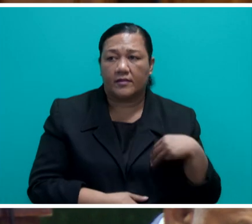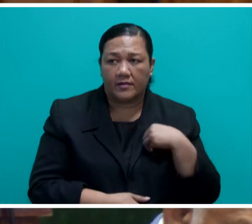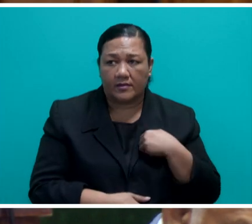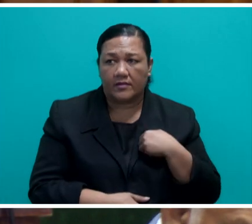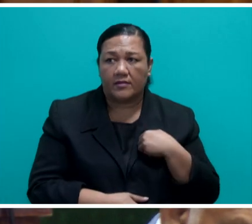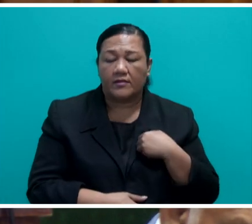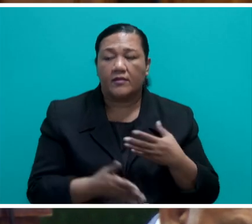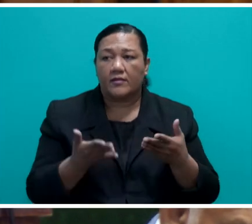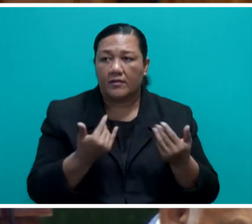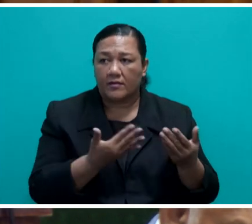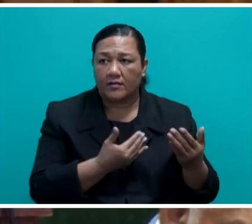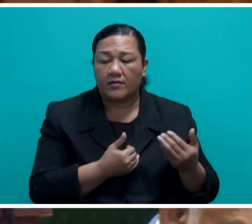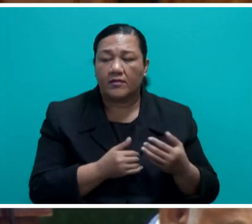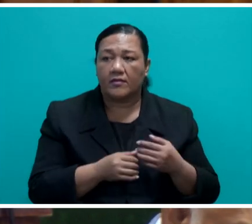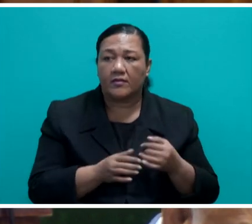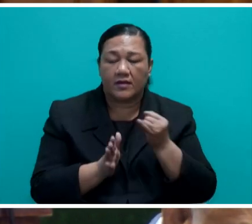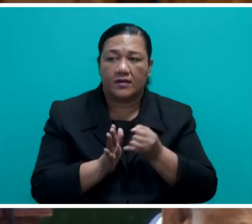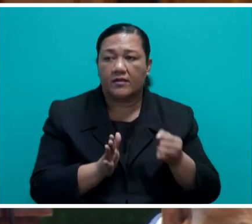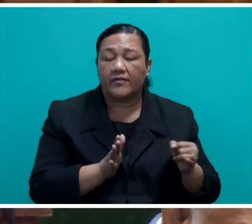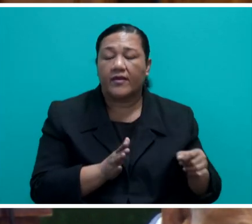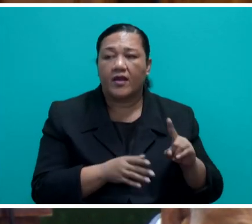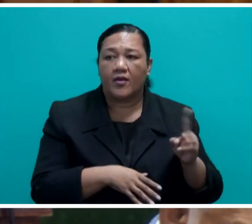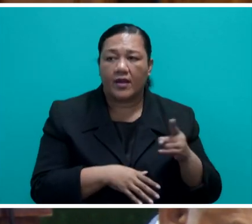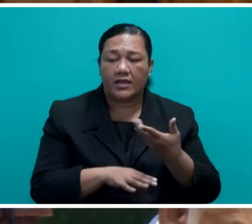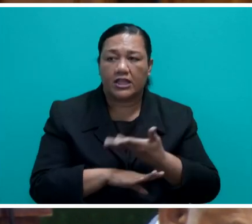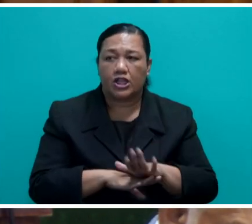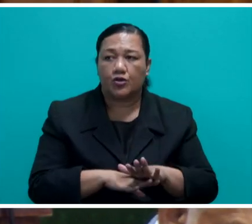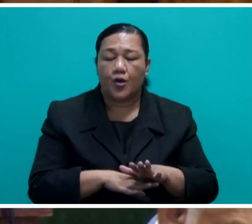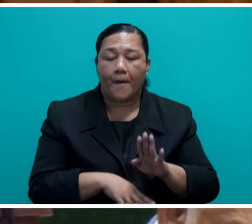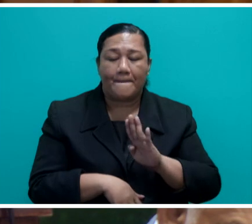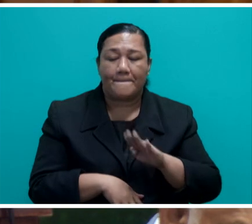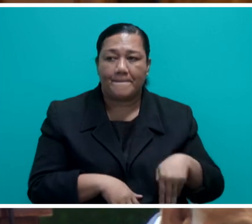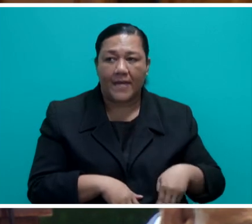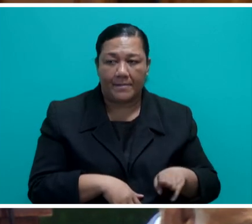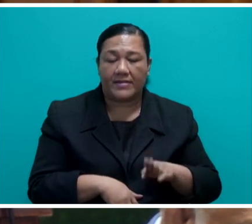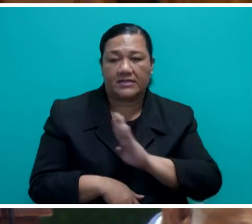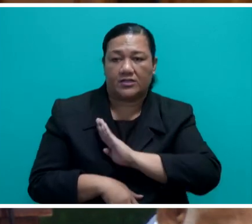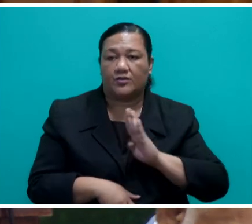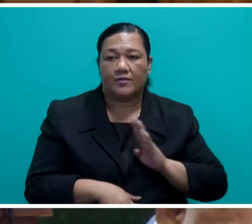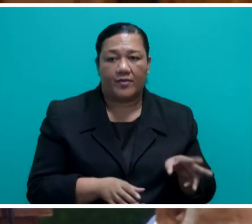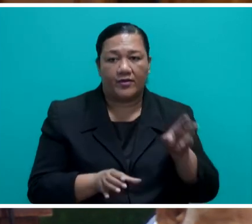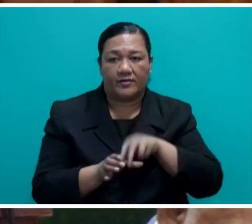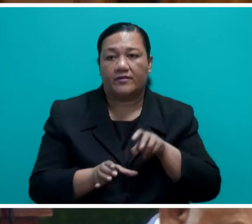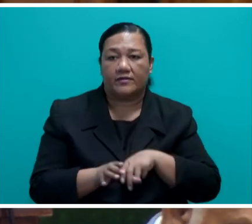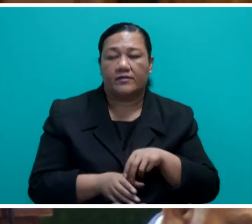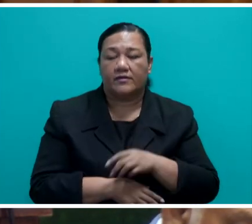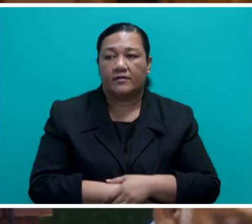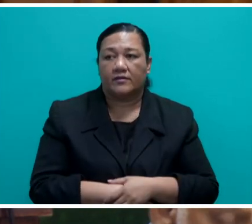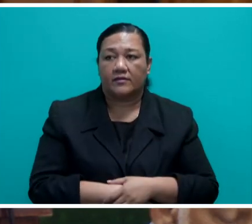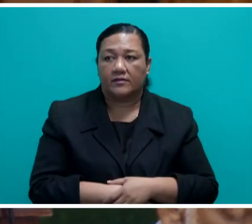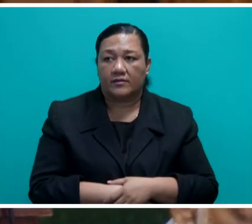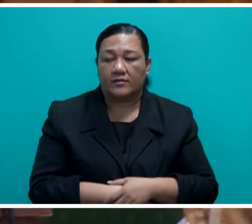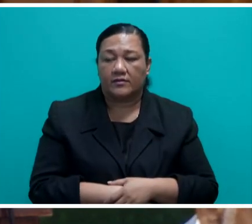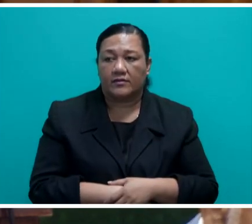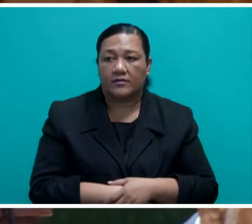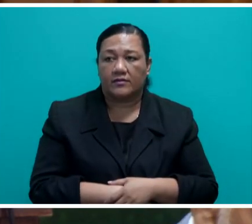and inducted 35 new members to the Drainage Board. Mr. Speaker, sir, the rationale for introducing the Drainage